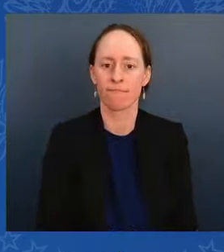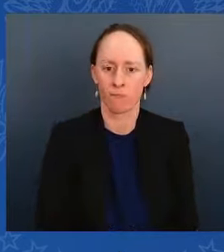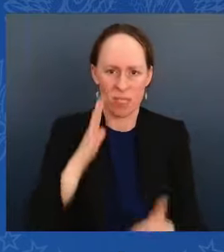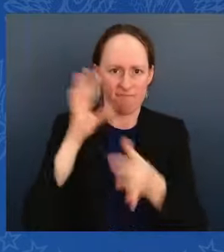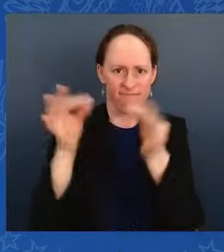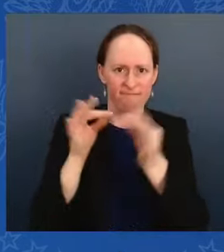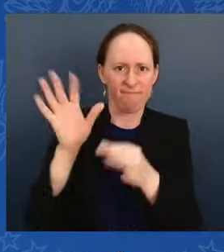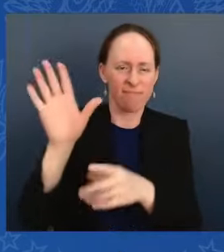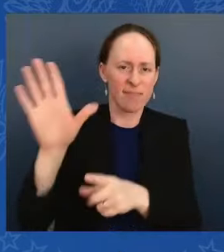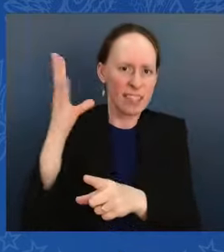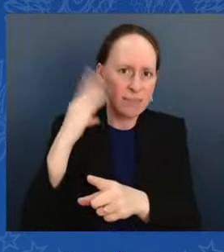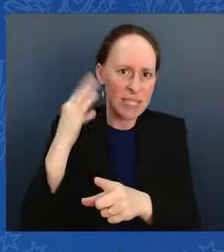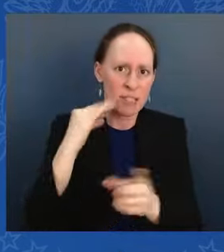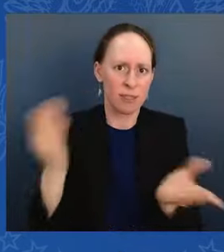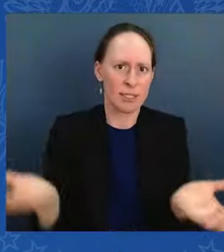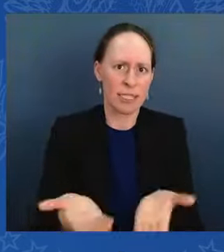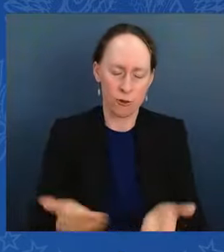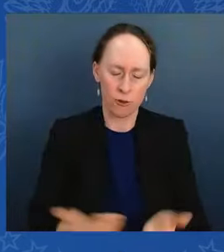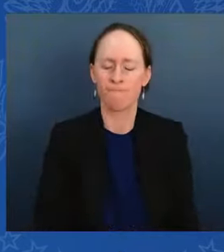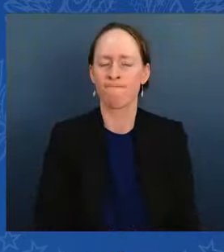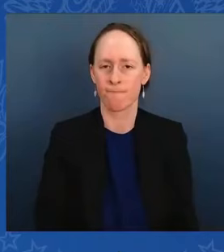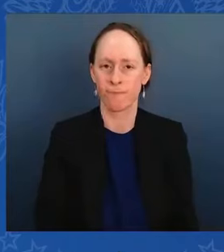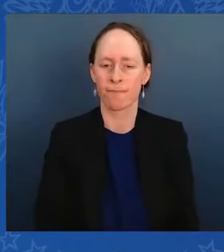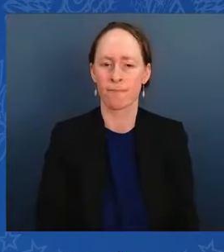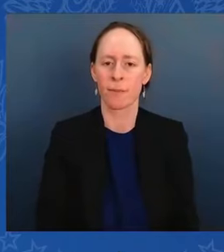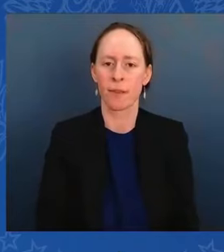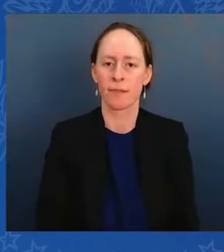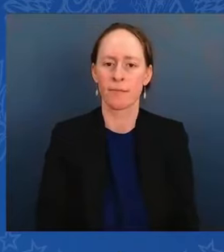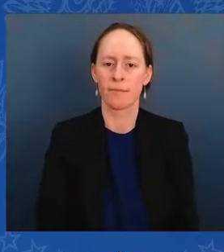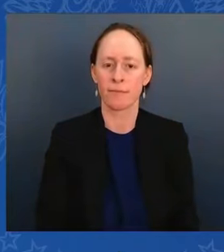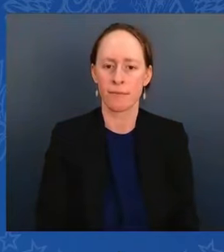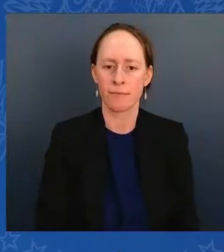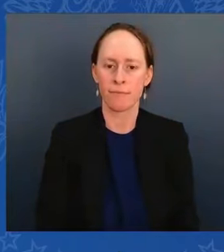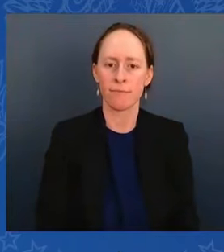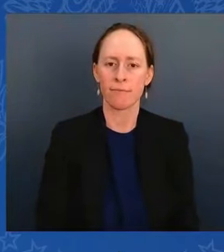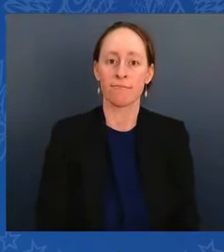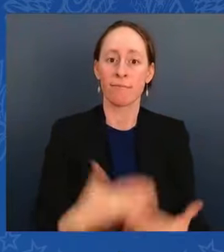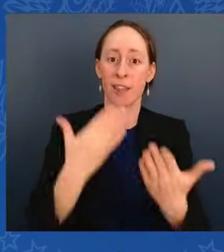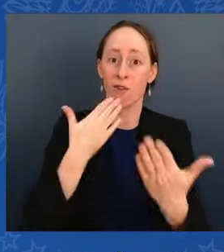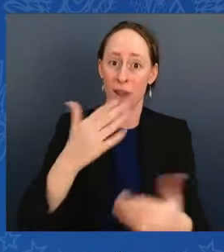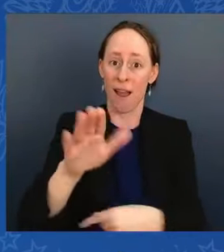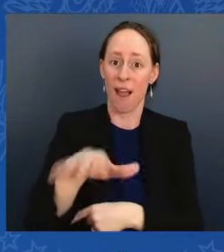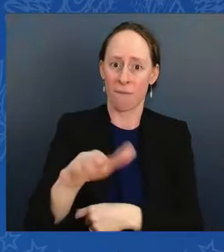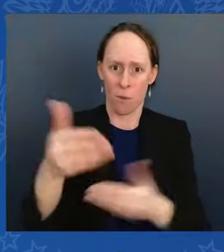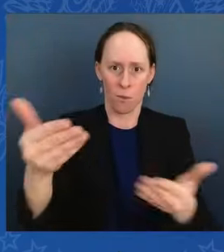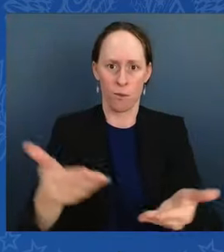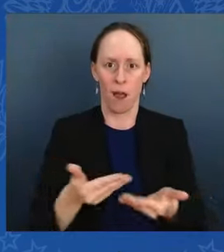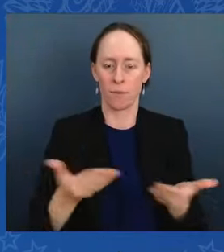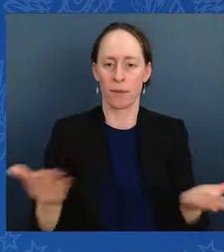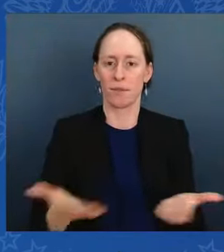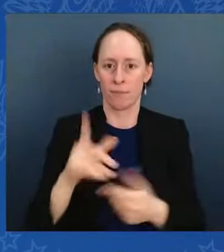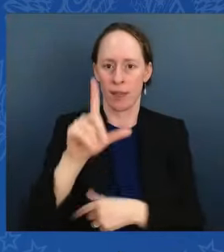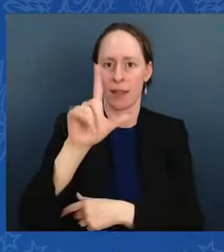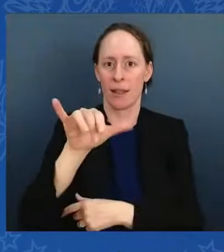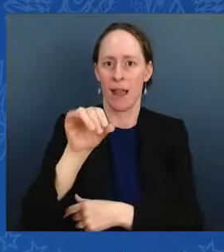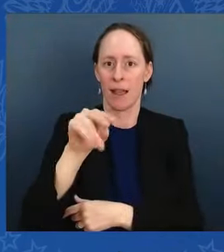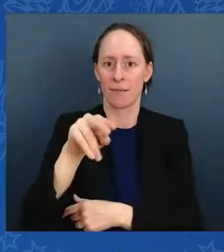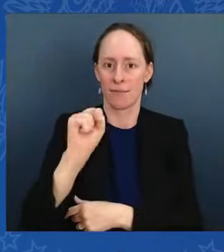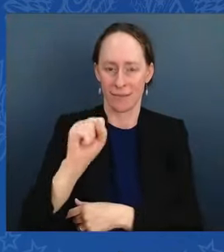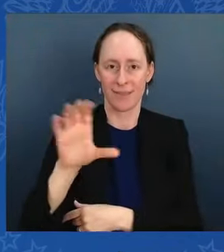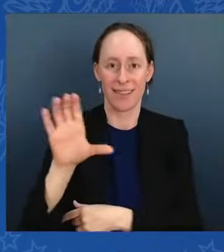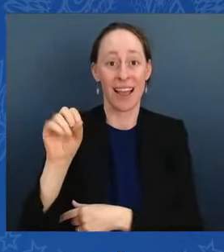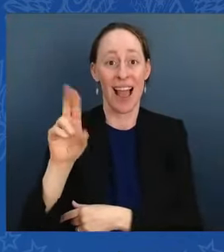Good afternoon. Welcome to Lowndes County. Our county was hit with a Schedule